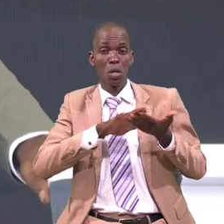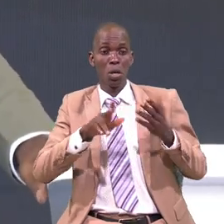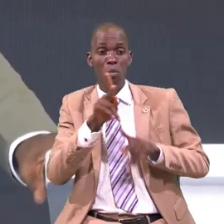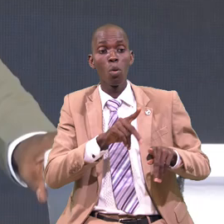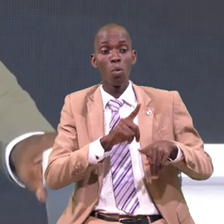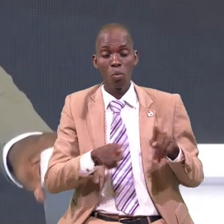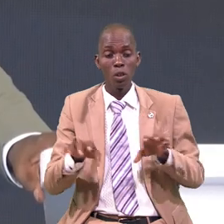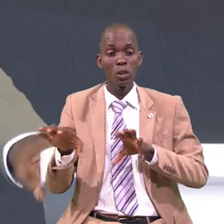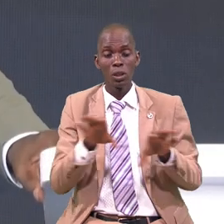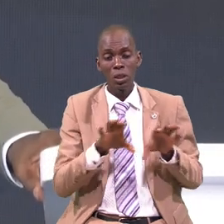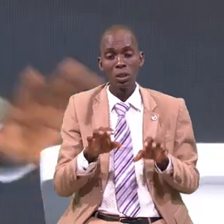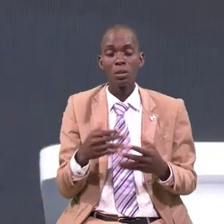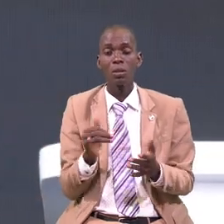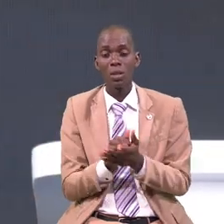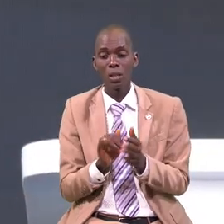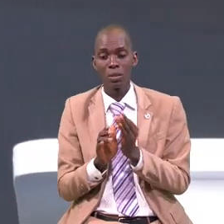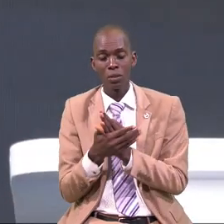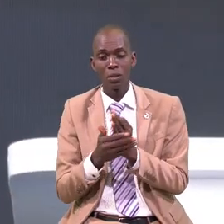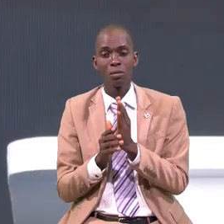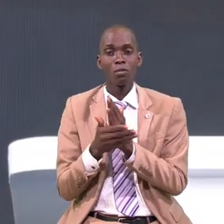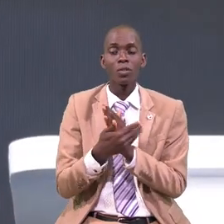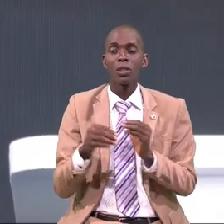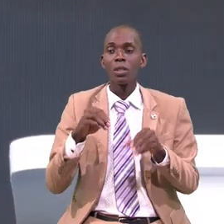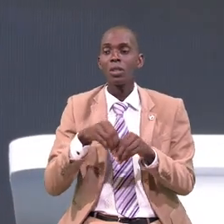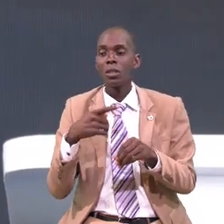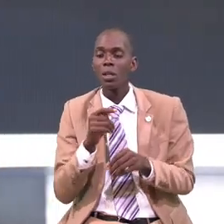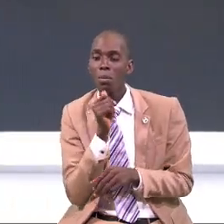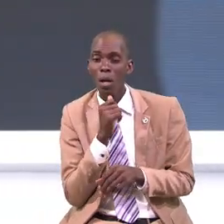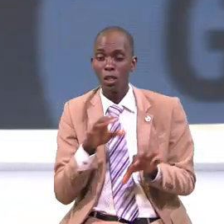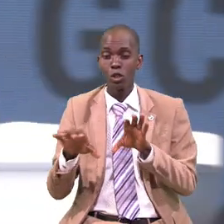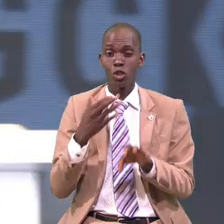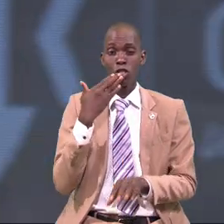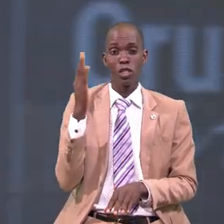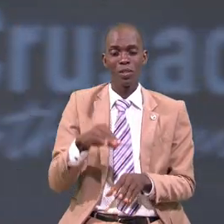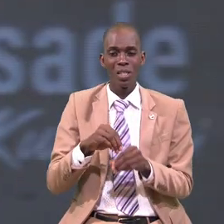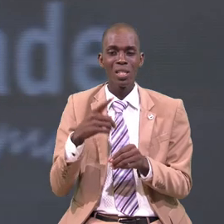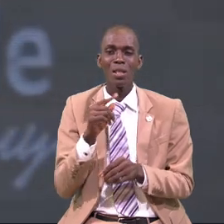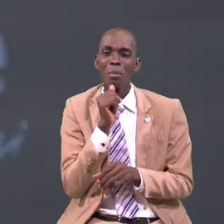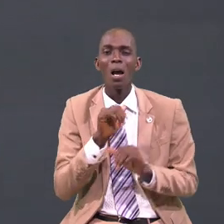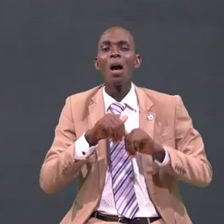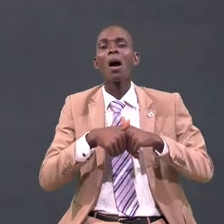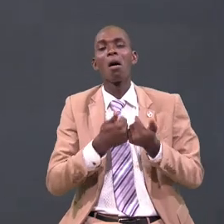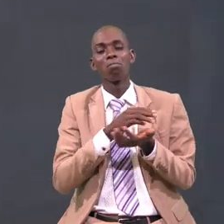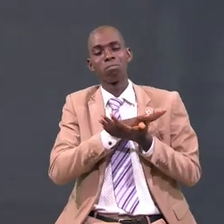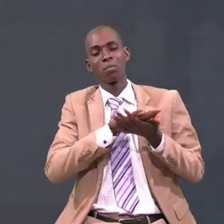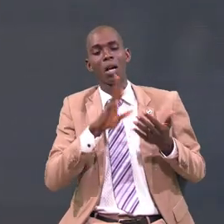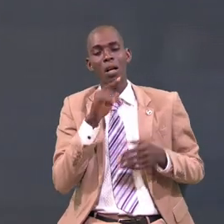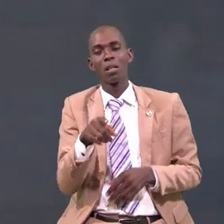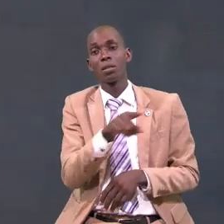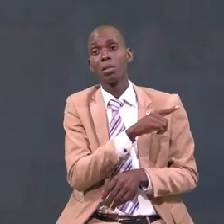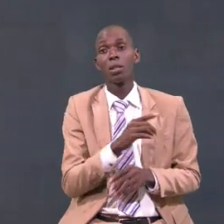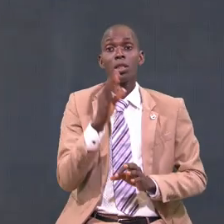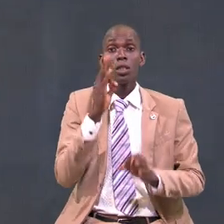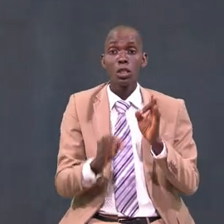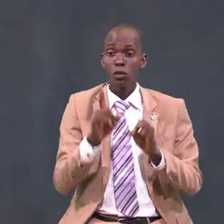they're decent and they commit fornication and they do evil in the private. How decent are they? They say if you